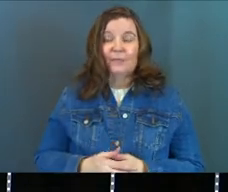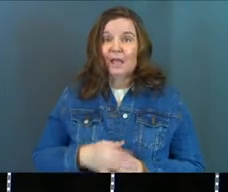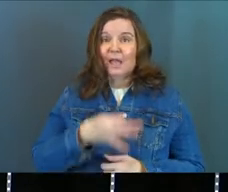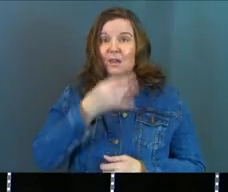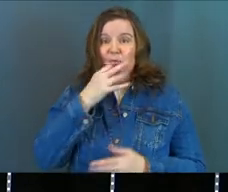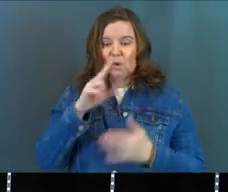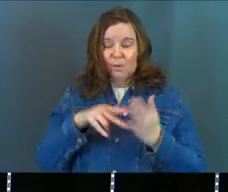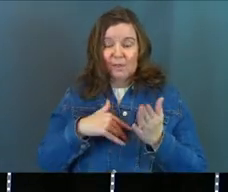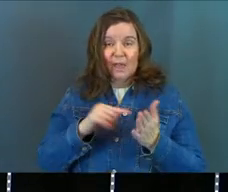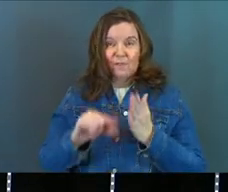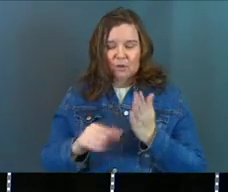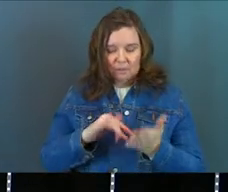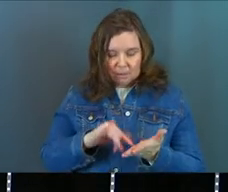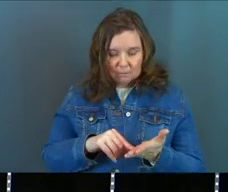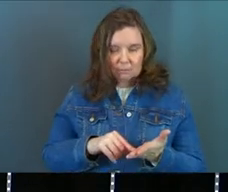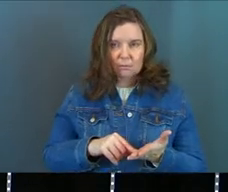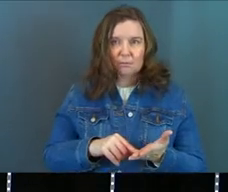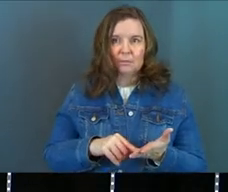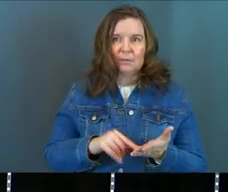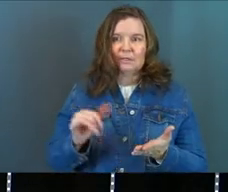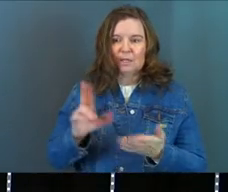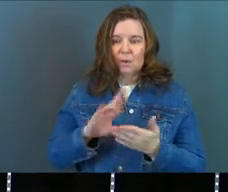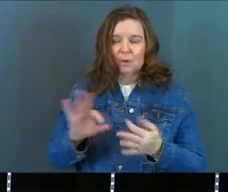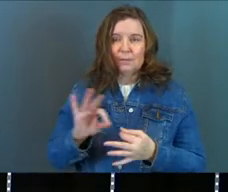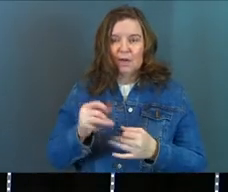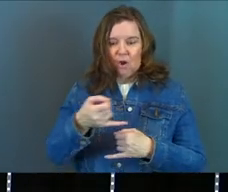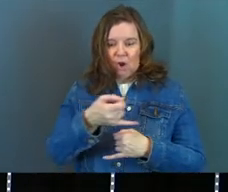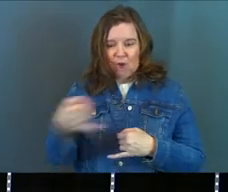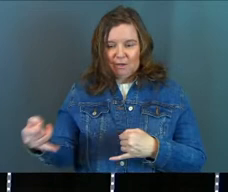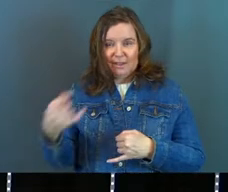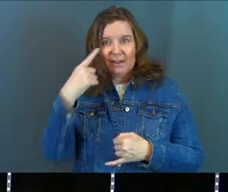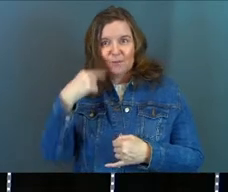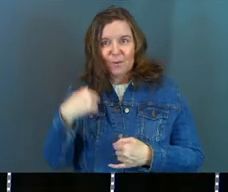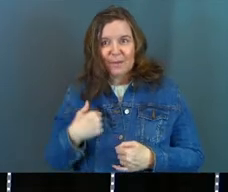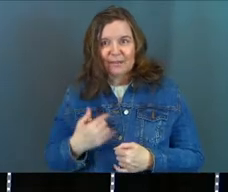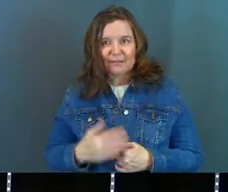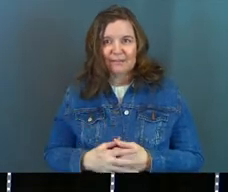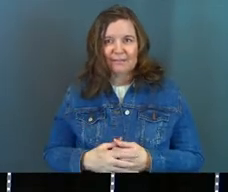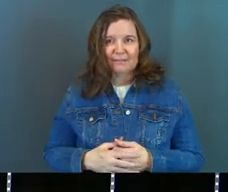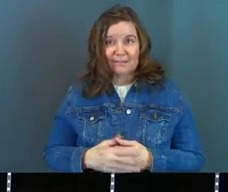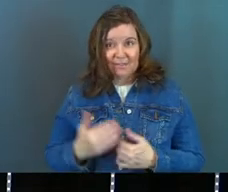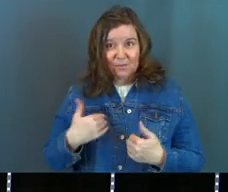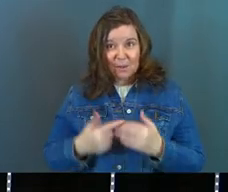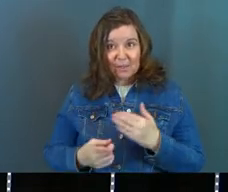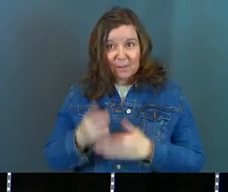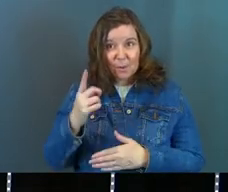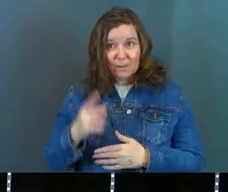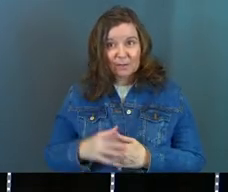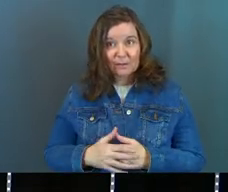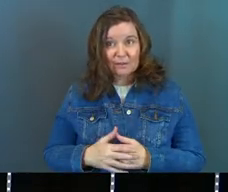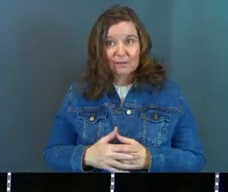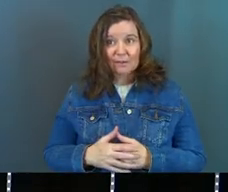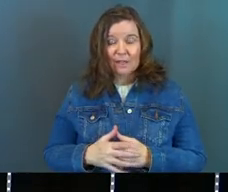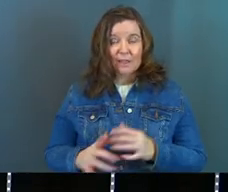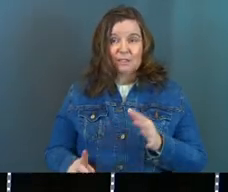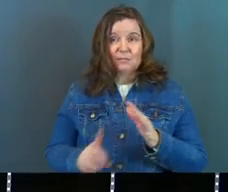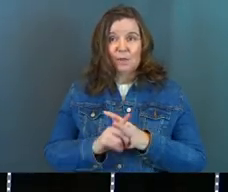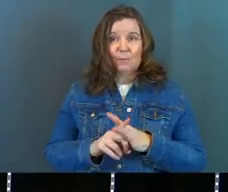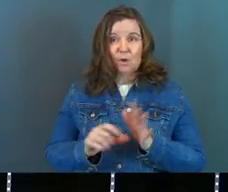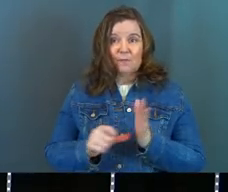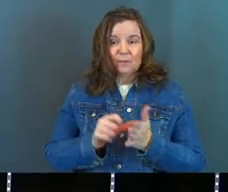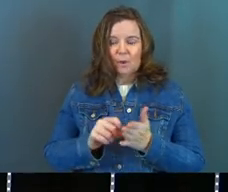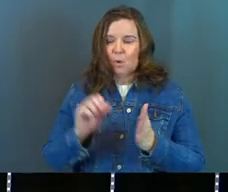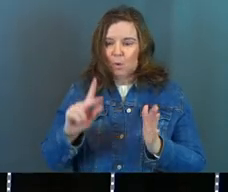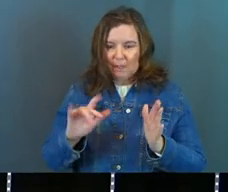as soon as I read that verse, I'm like, man, it's like the Holy Spirit underlined it for me. You ever have that moment? It just popped off the